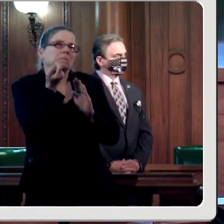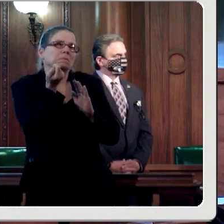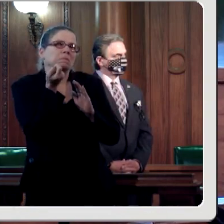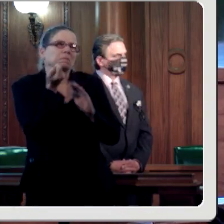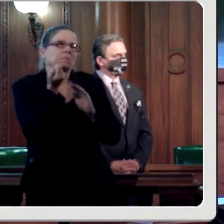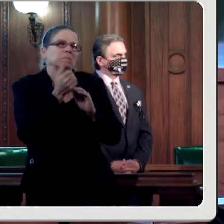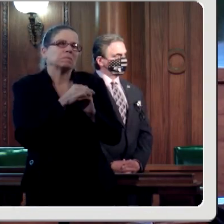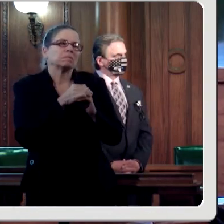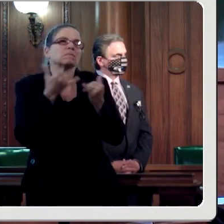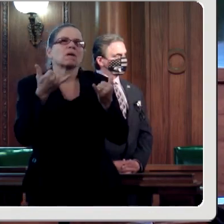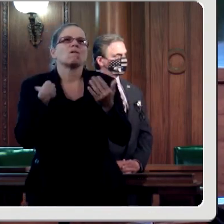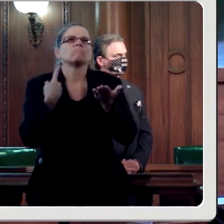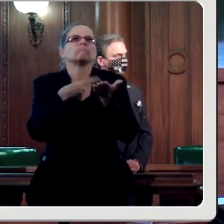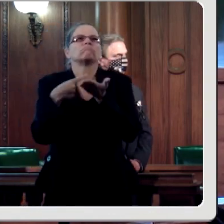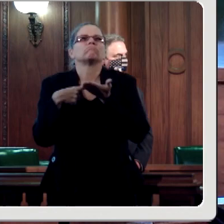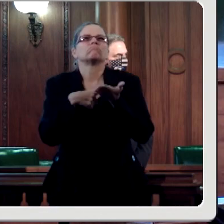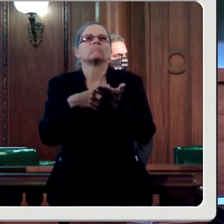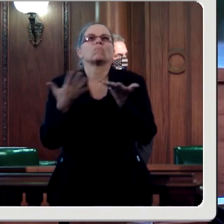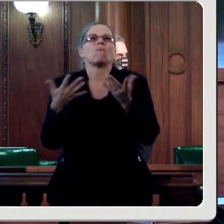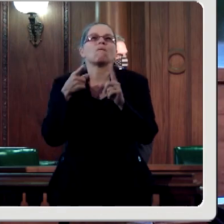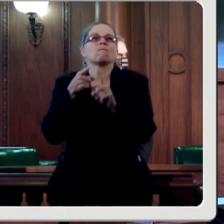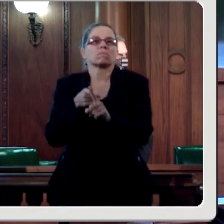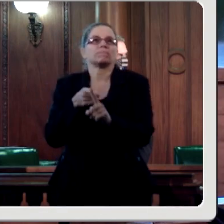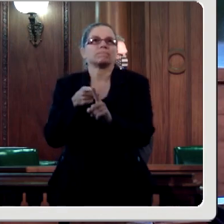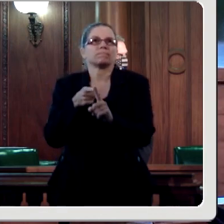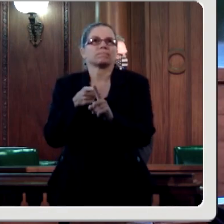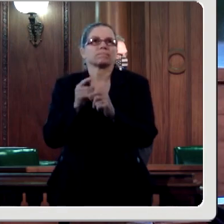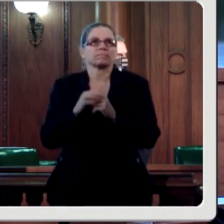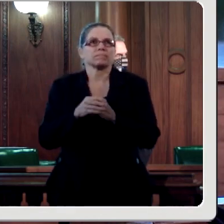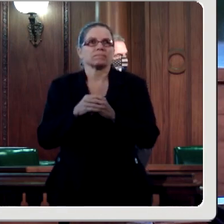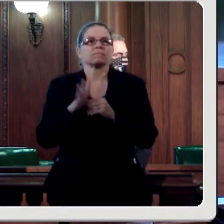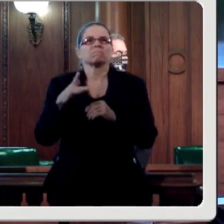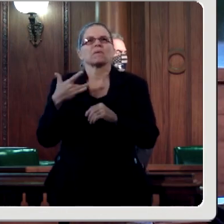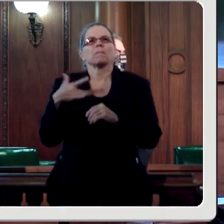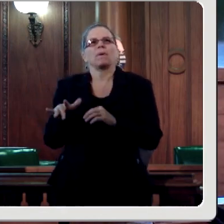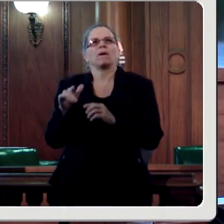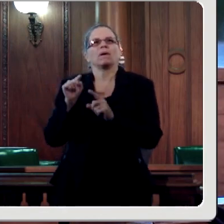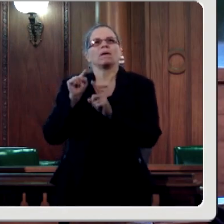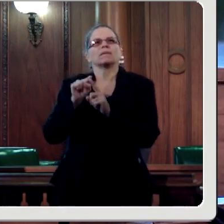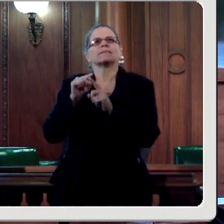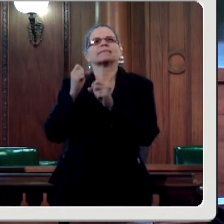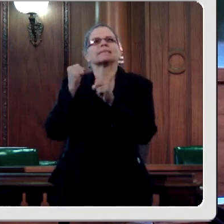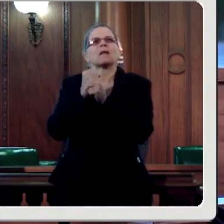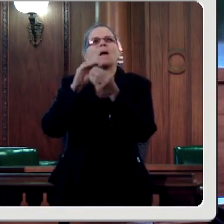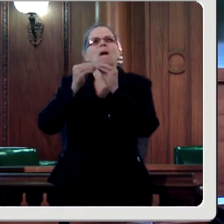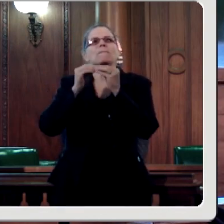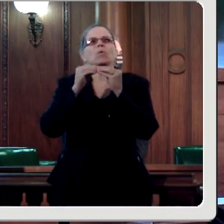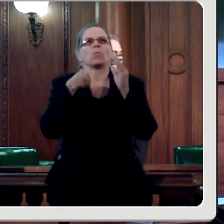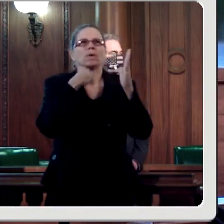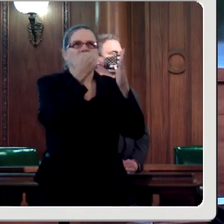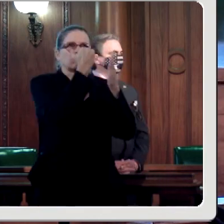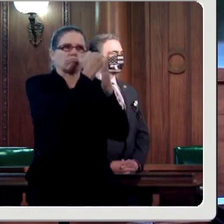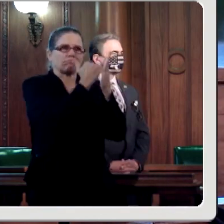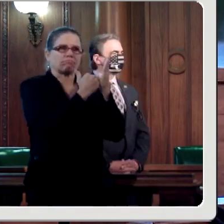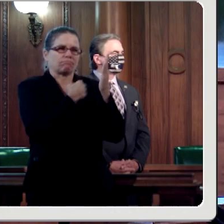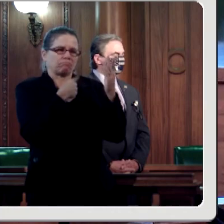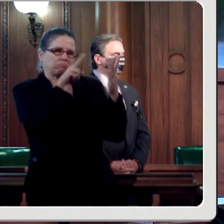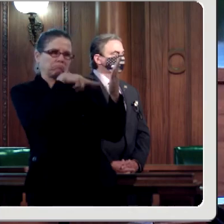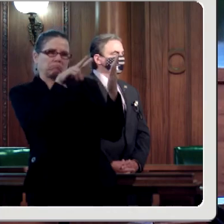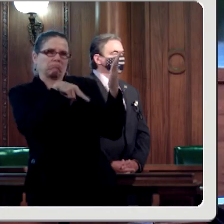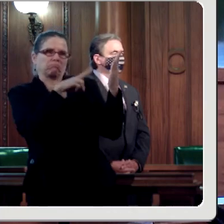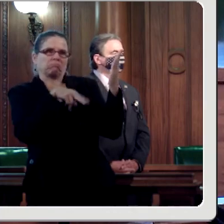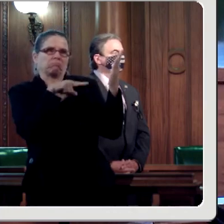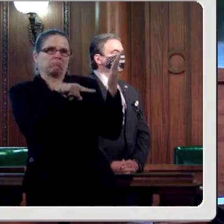bit about what we're seeing in the city of Springfield statistically. The chart that